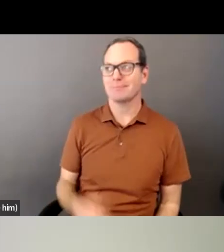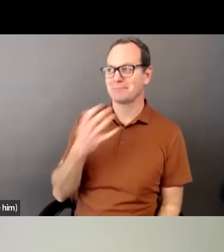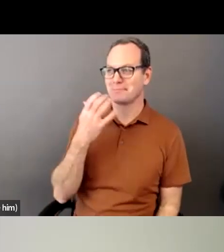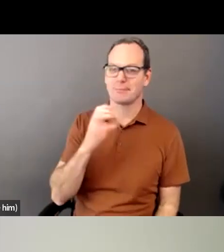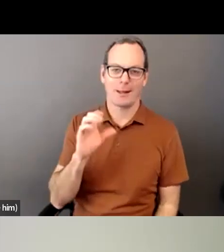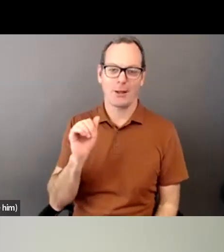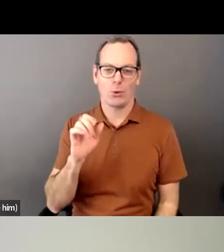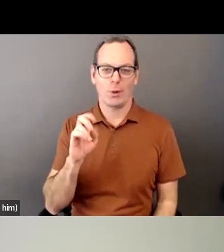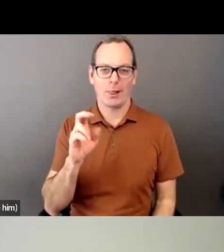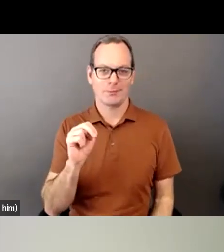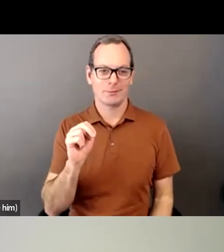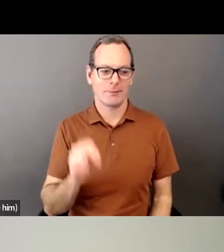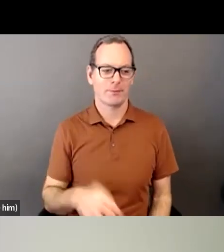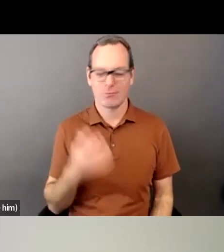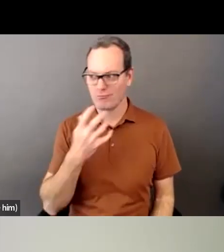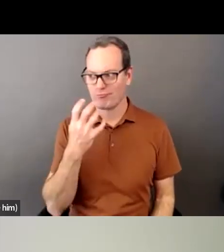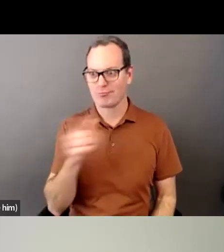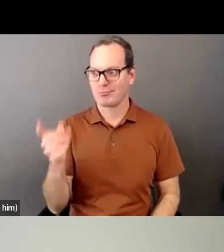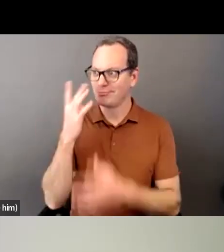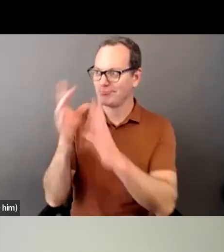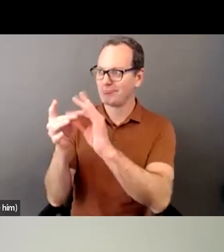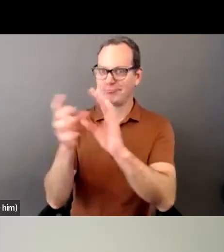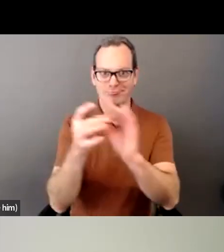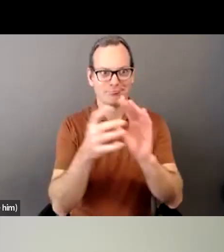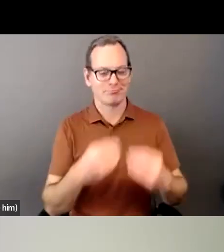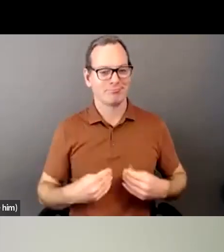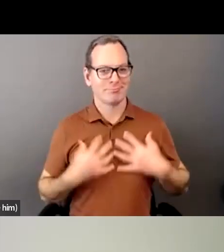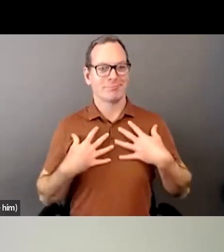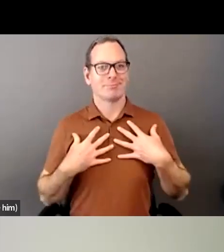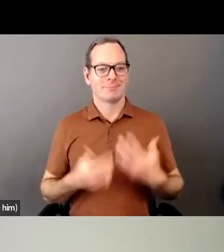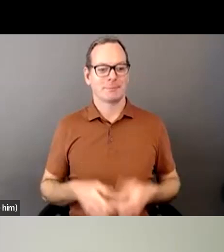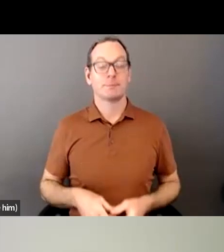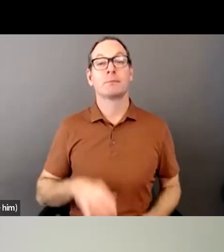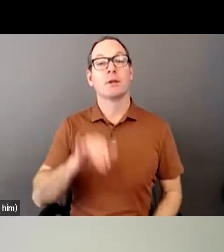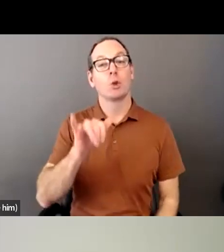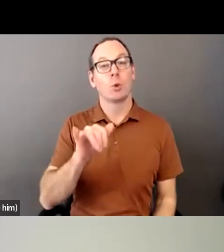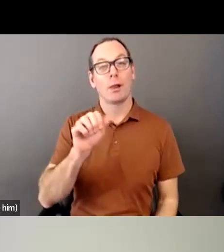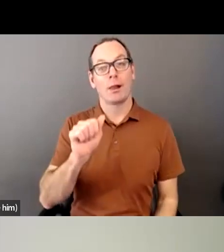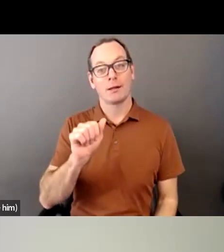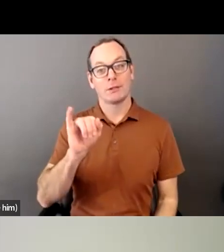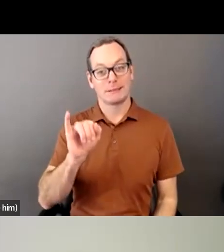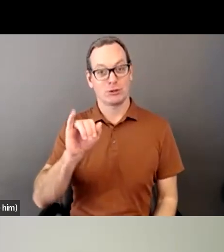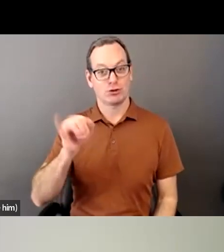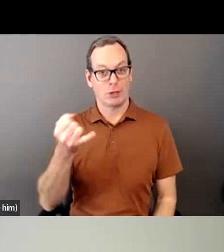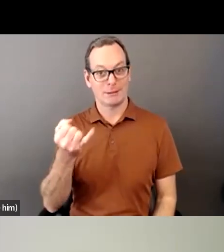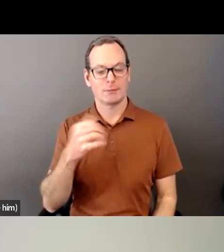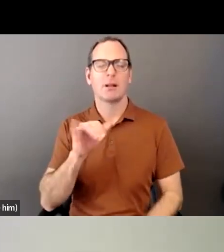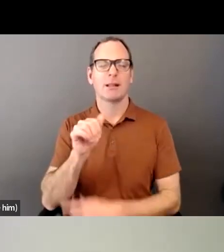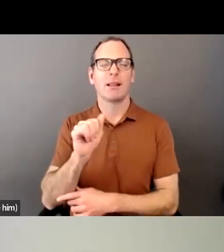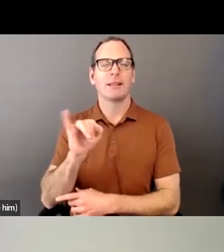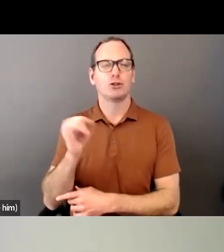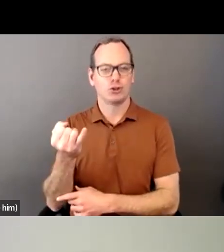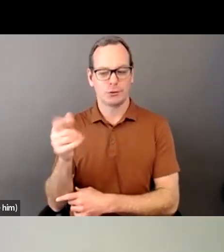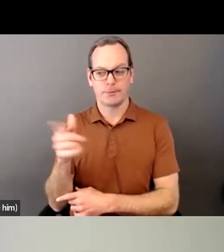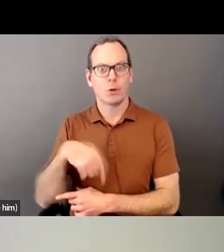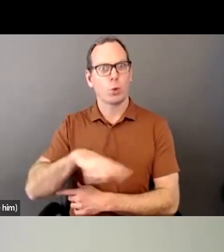really inspiring. The Youth Alliance for Intersectional Justice, or YAIJ, is unique in that we are a youth-led